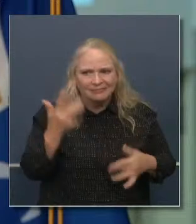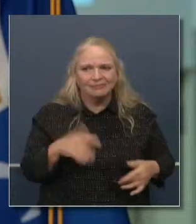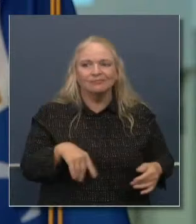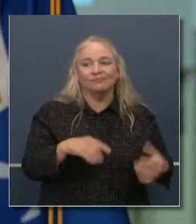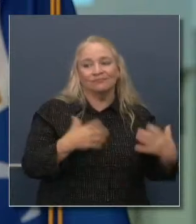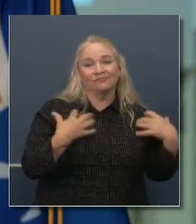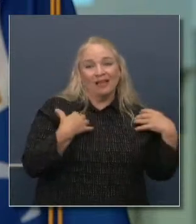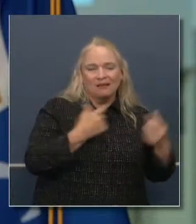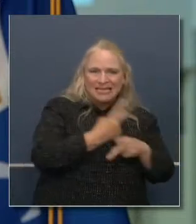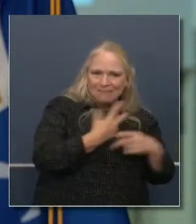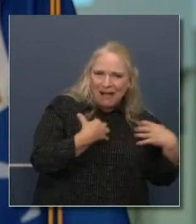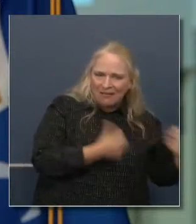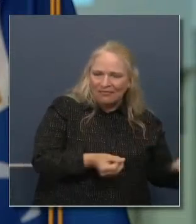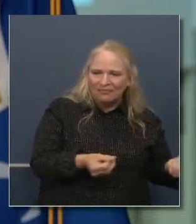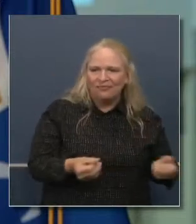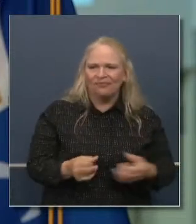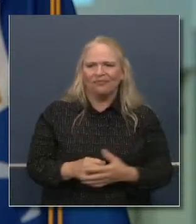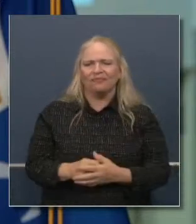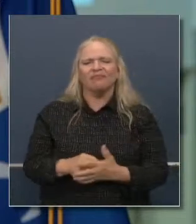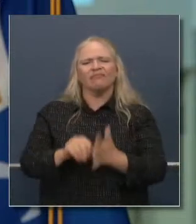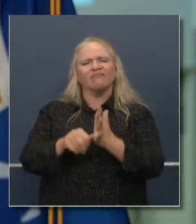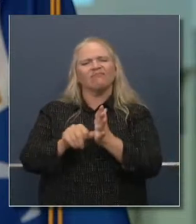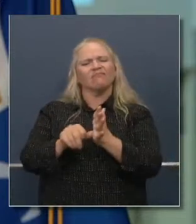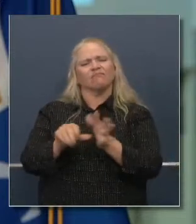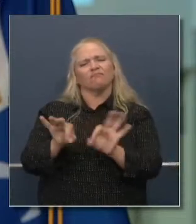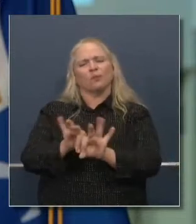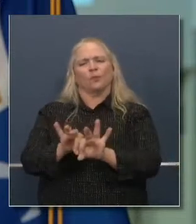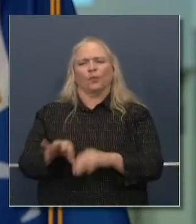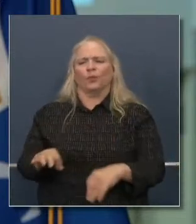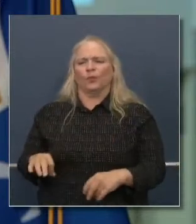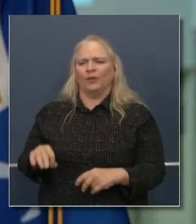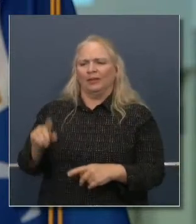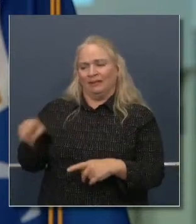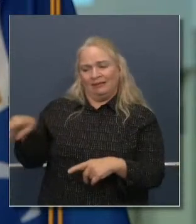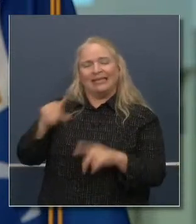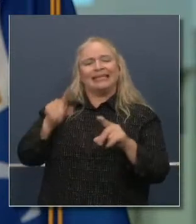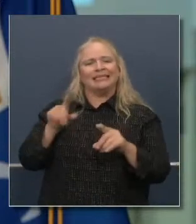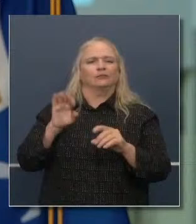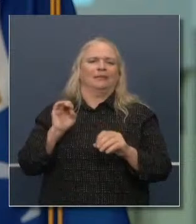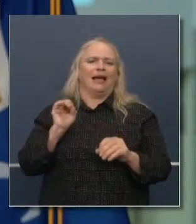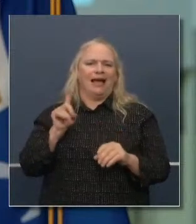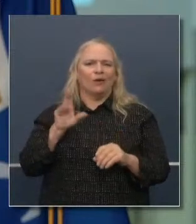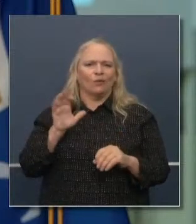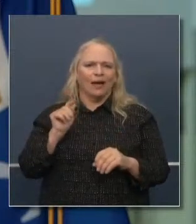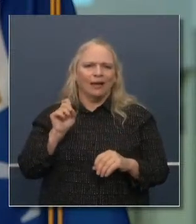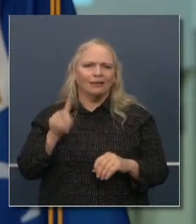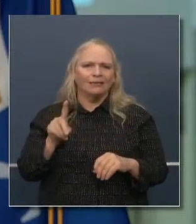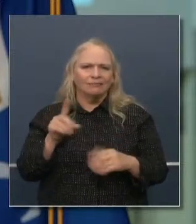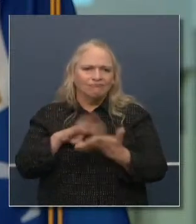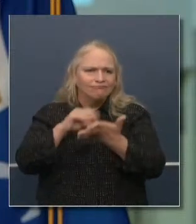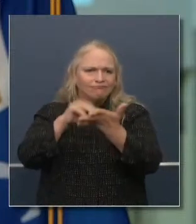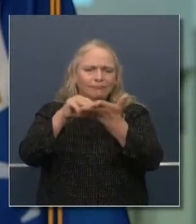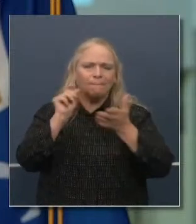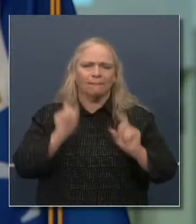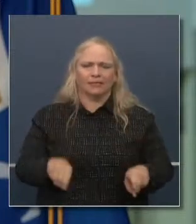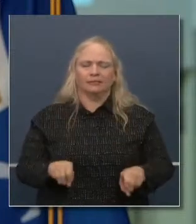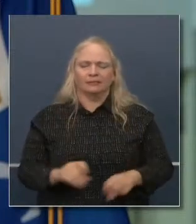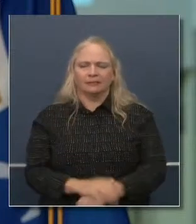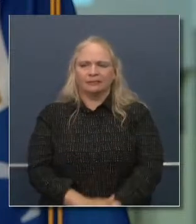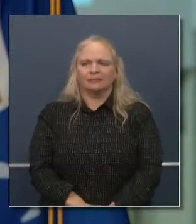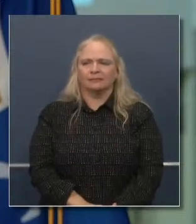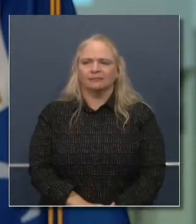the absolute essential importance of educating our children. To me, it's an and, not an